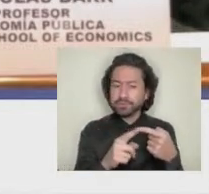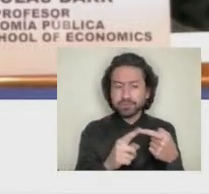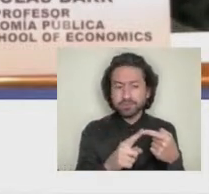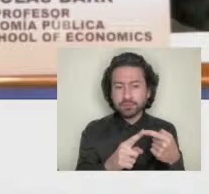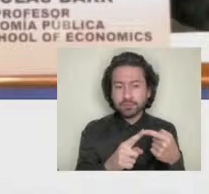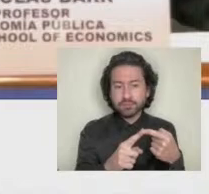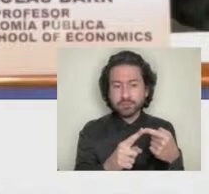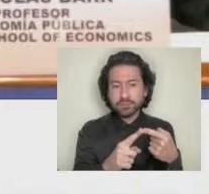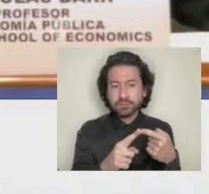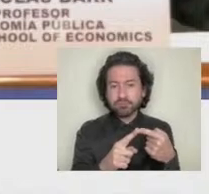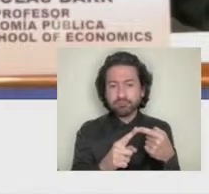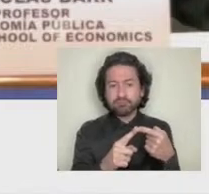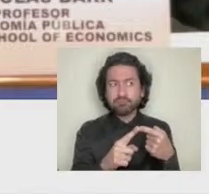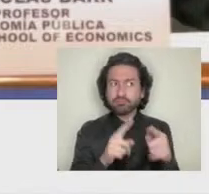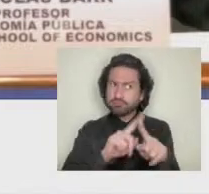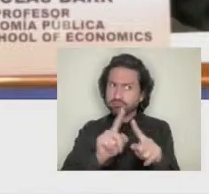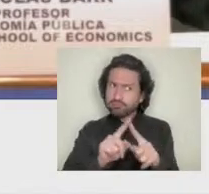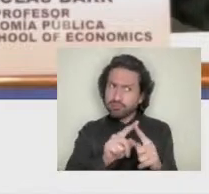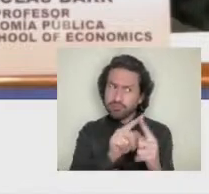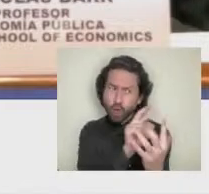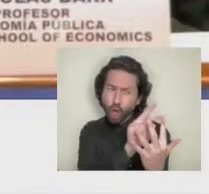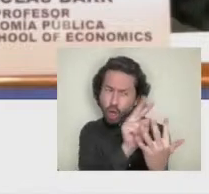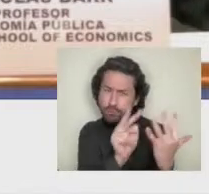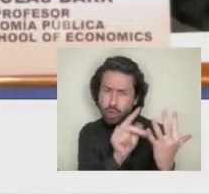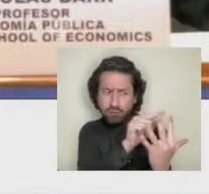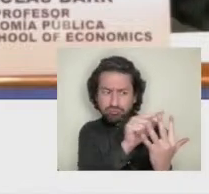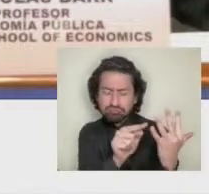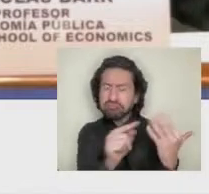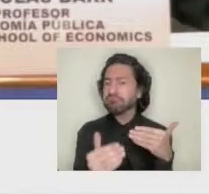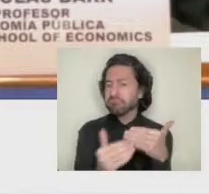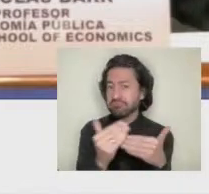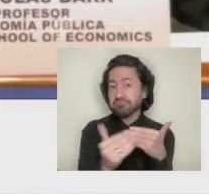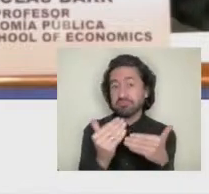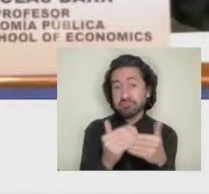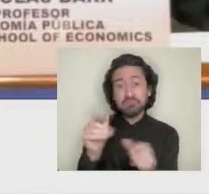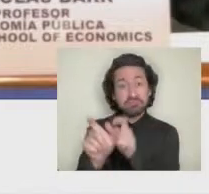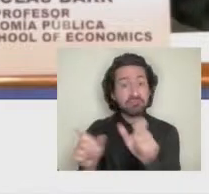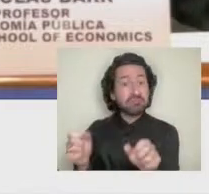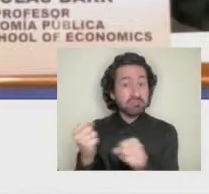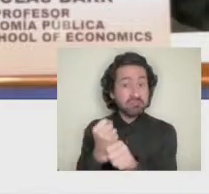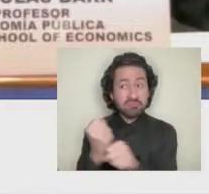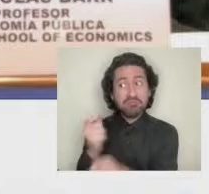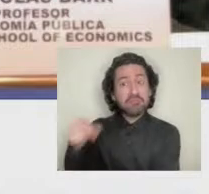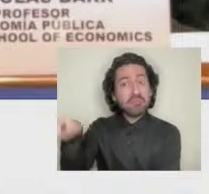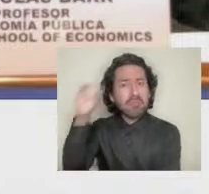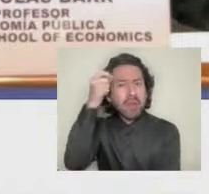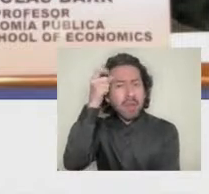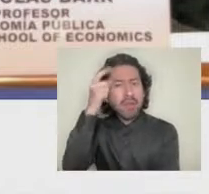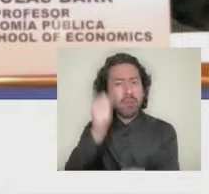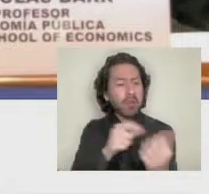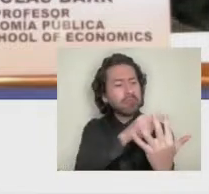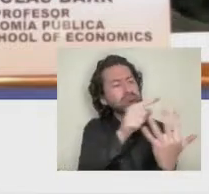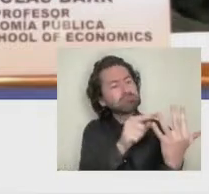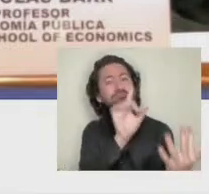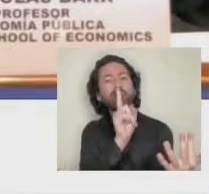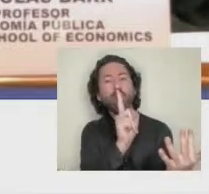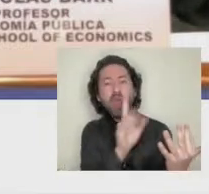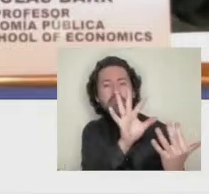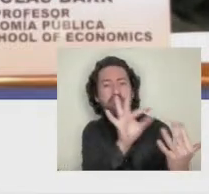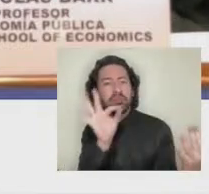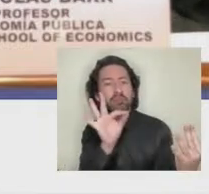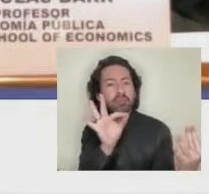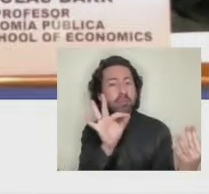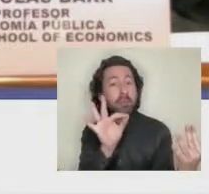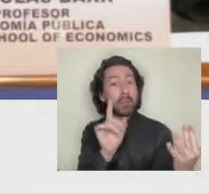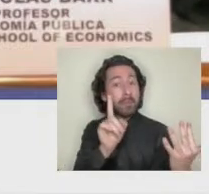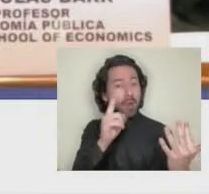choices are simple enough that workers can understand them and make choices sensible for them. My wife would instantly go for the lower growth